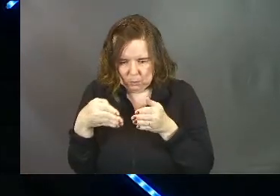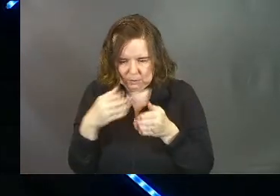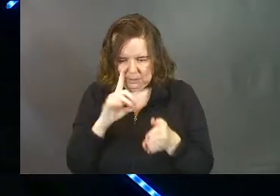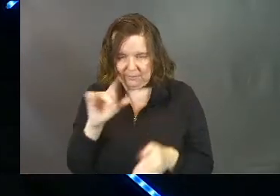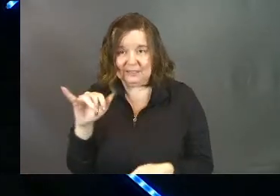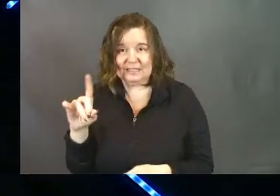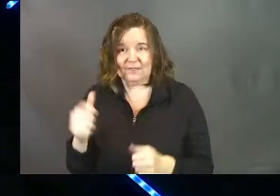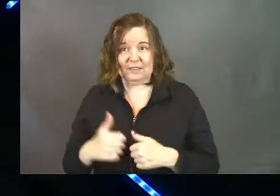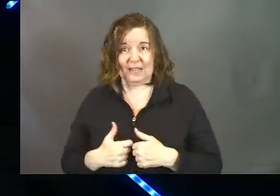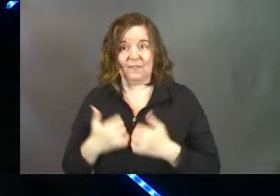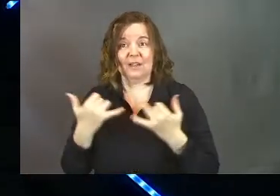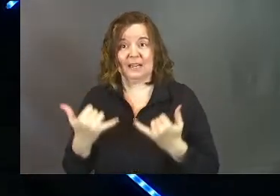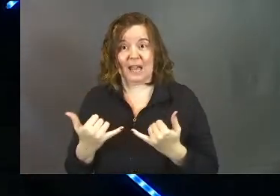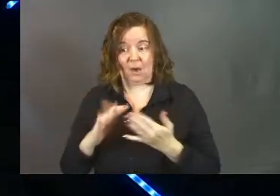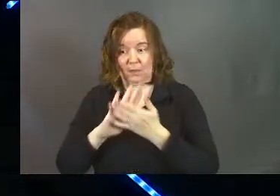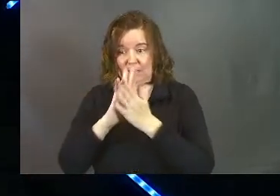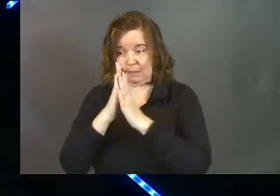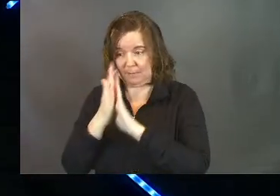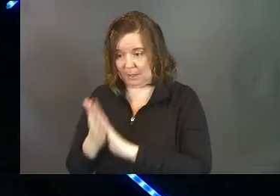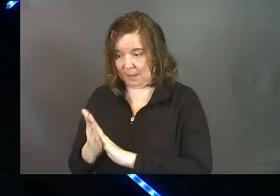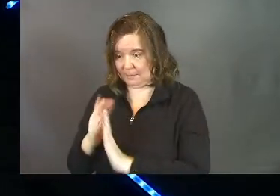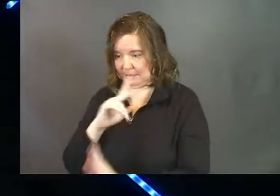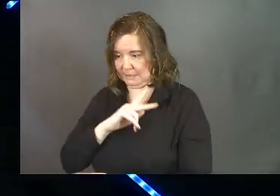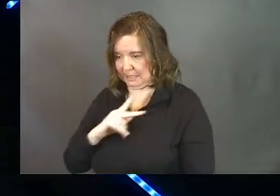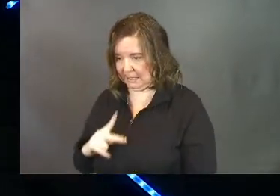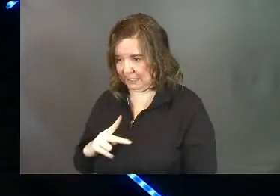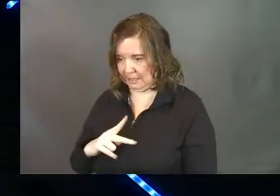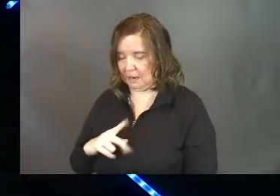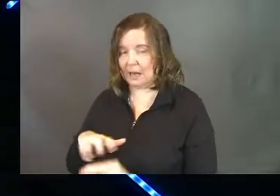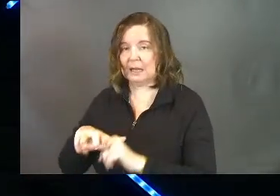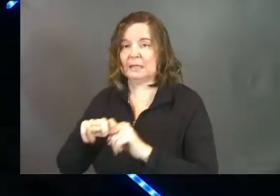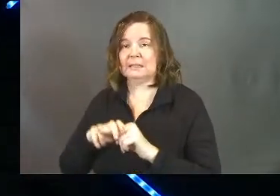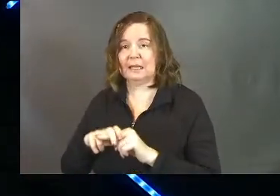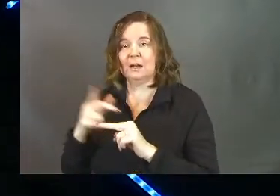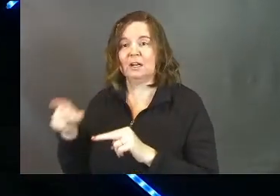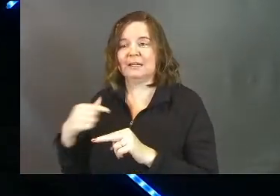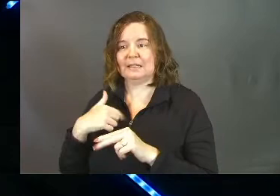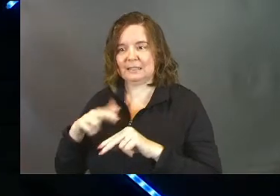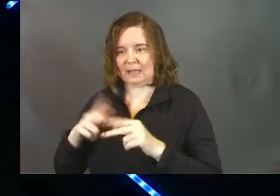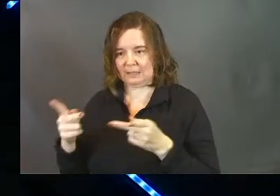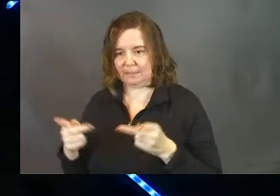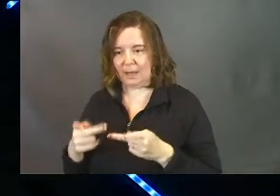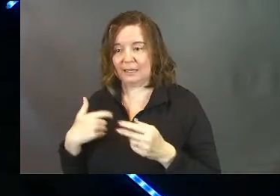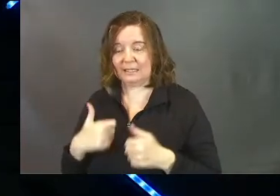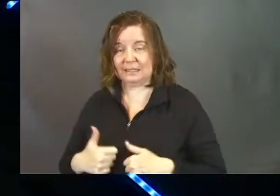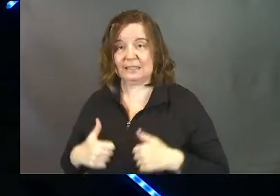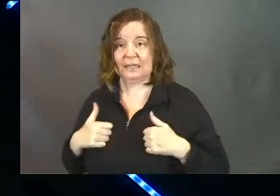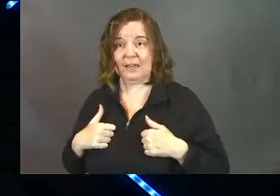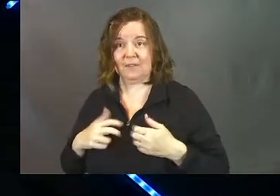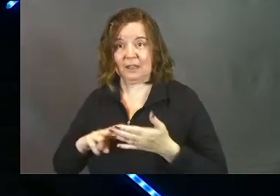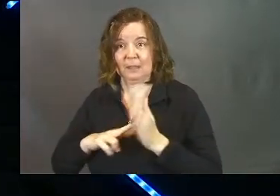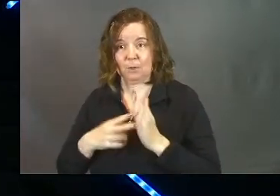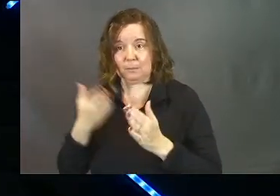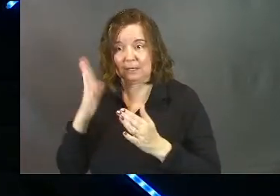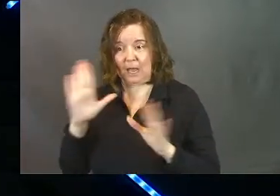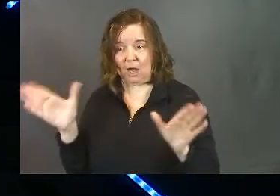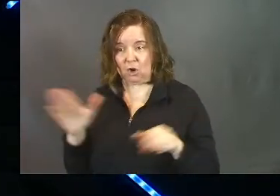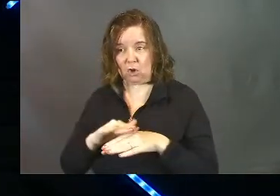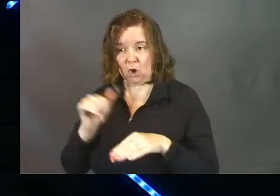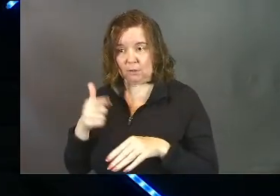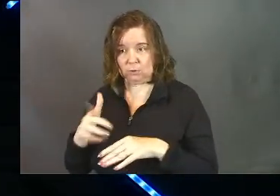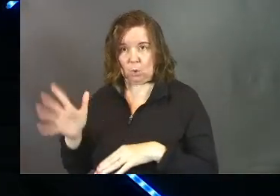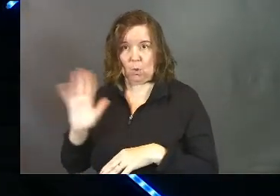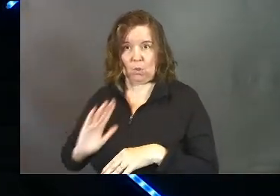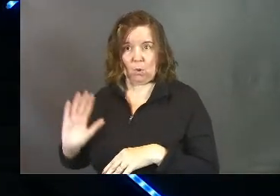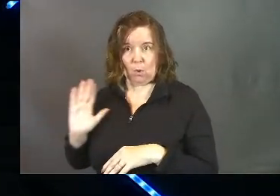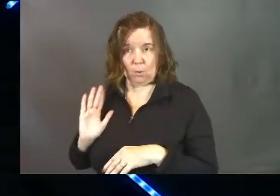David's life again, and now David is king. Now David's sitting here, and he's at the spot. He's living in the purpose that God called him to so